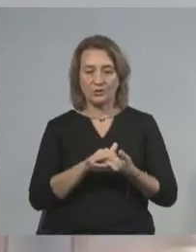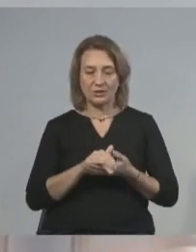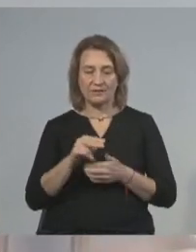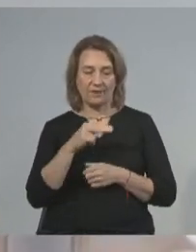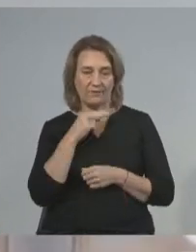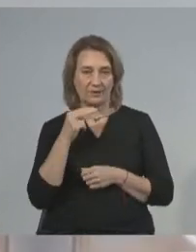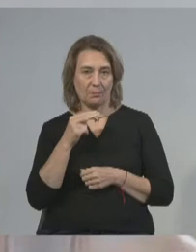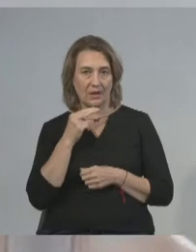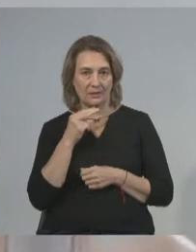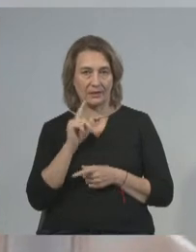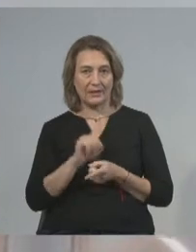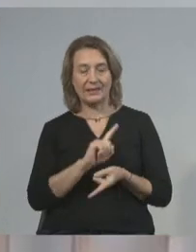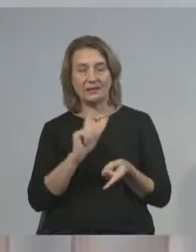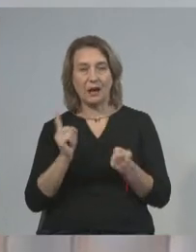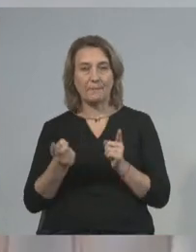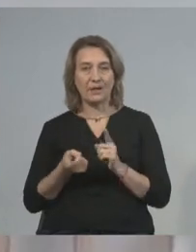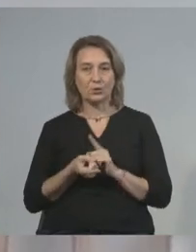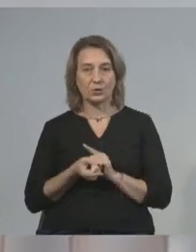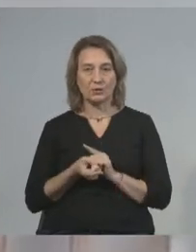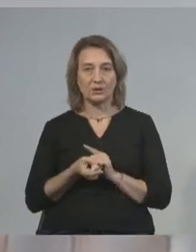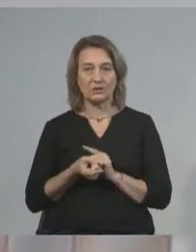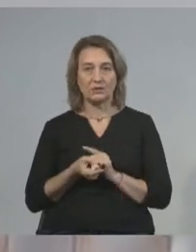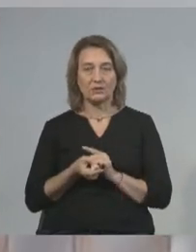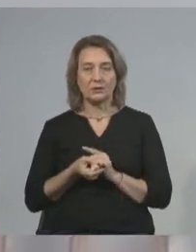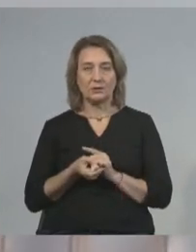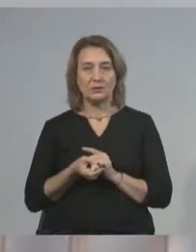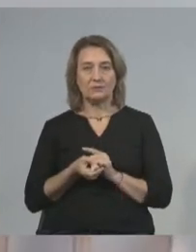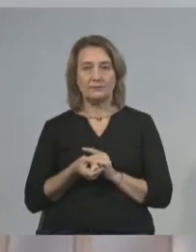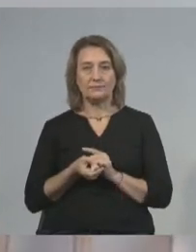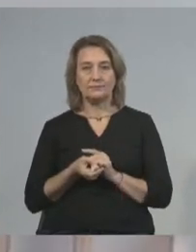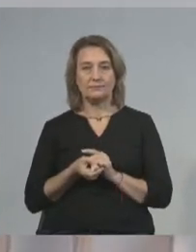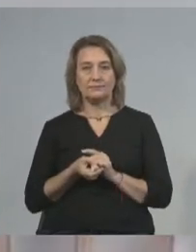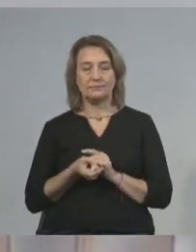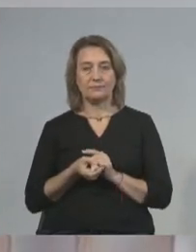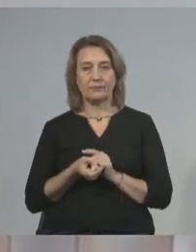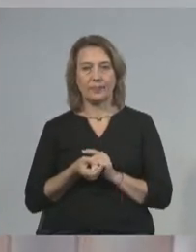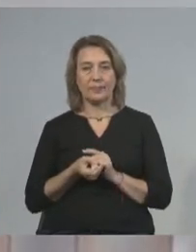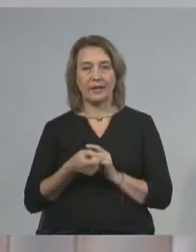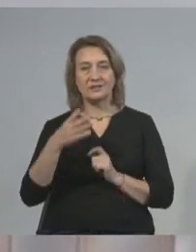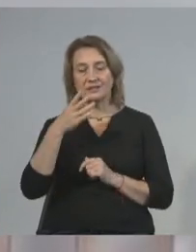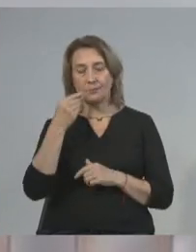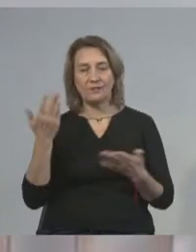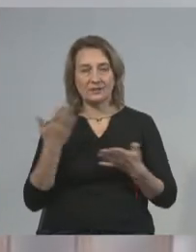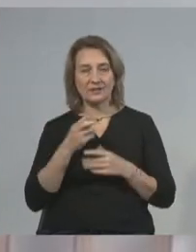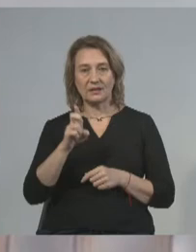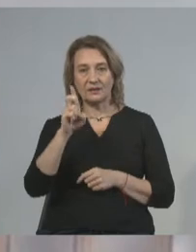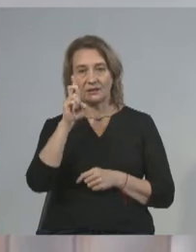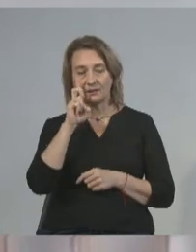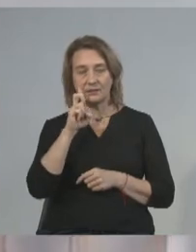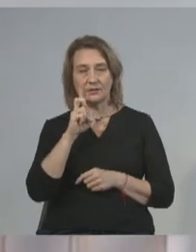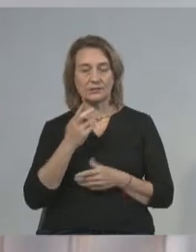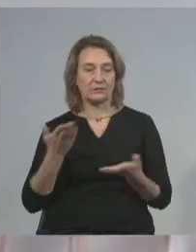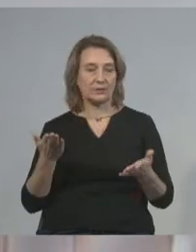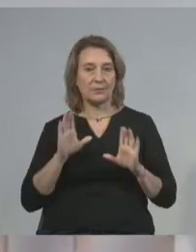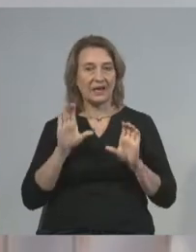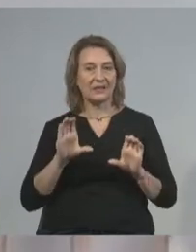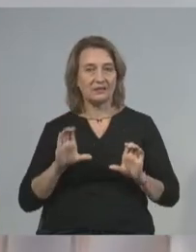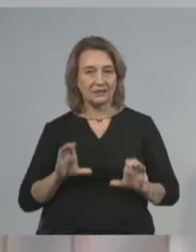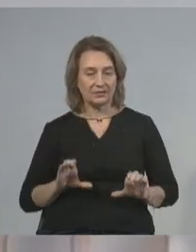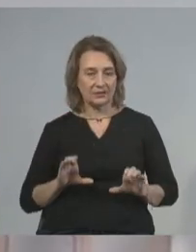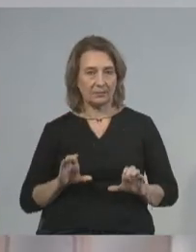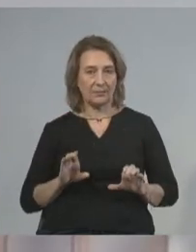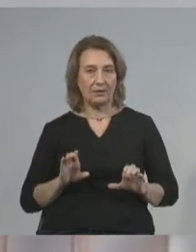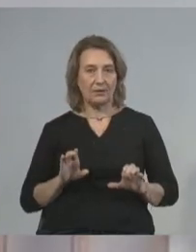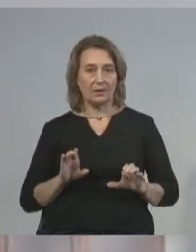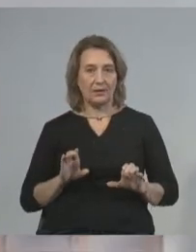attention or or vice versa which one which is uh you know forgotten